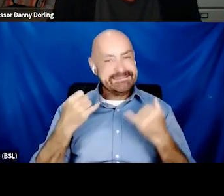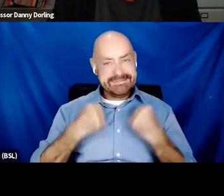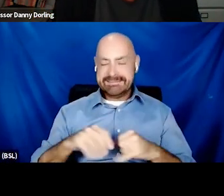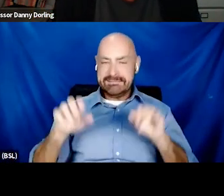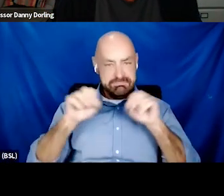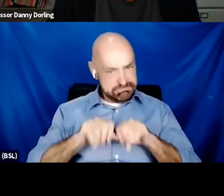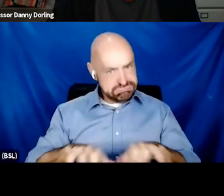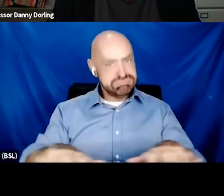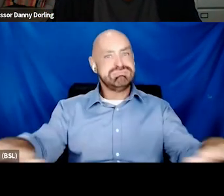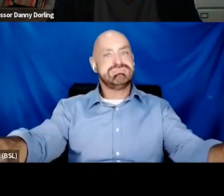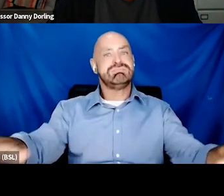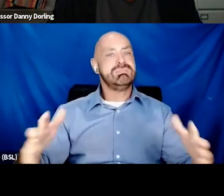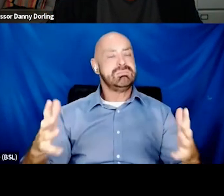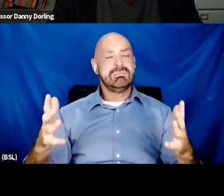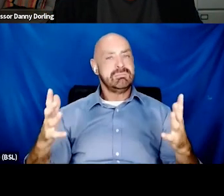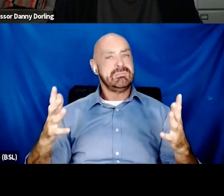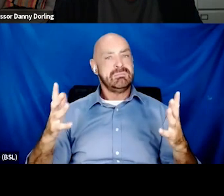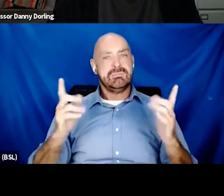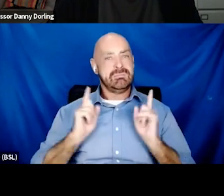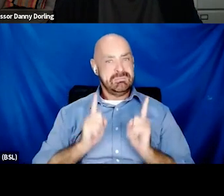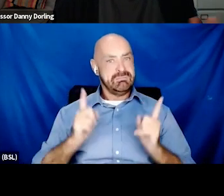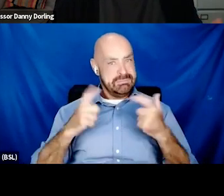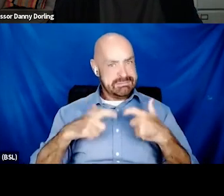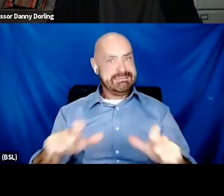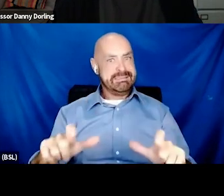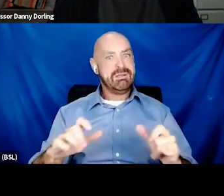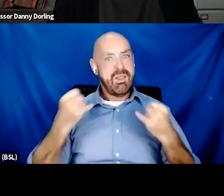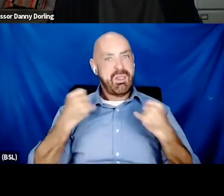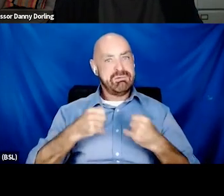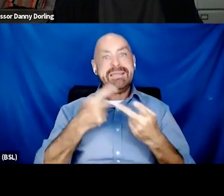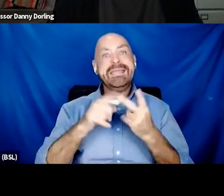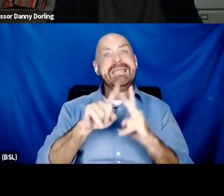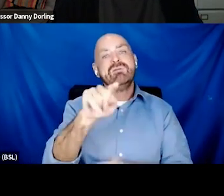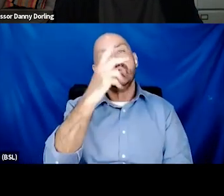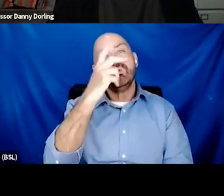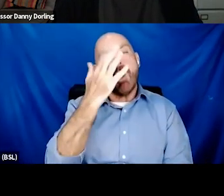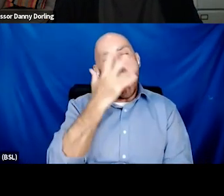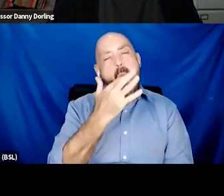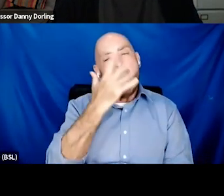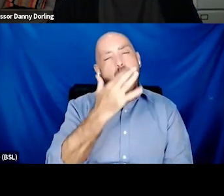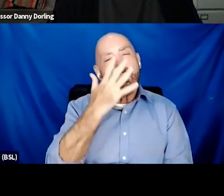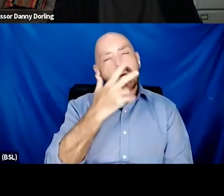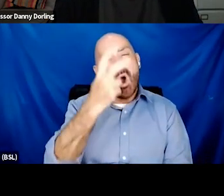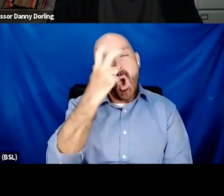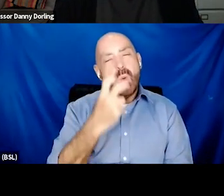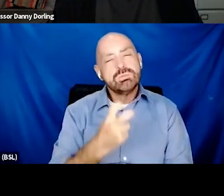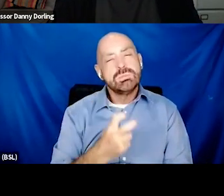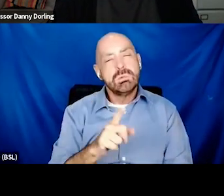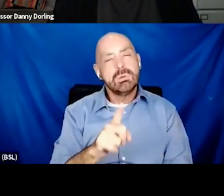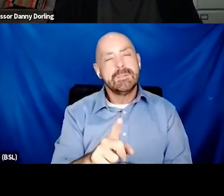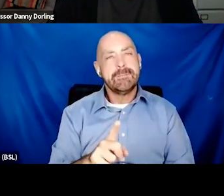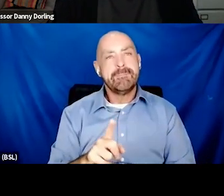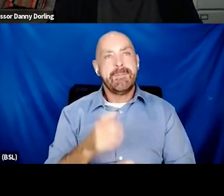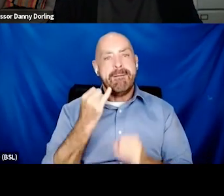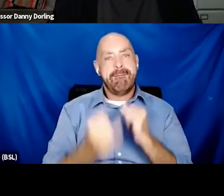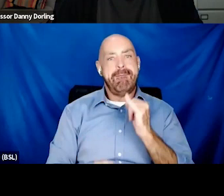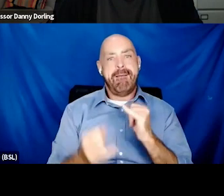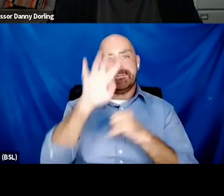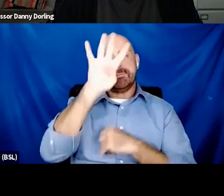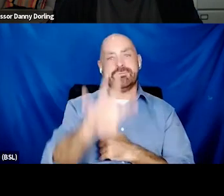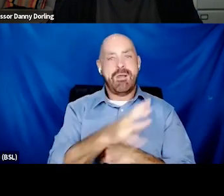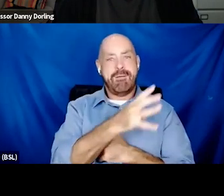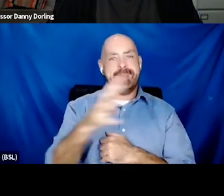a significant threat if you're old. At the last graph, I think, the last graph you'll be pleased to know, and then